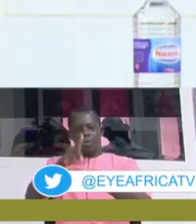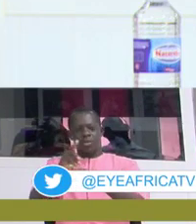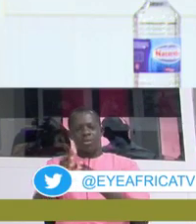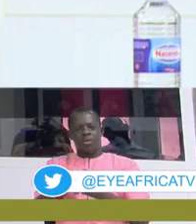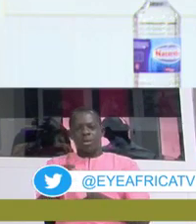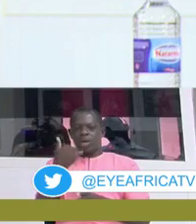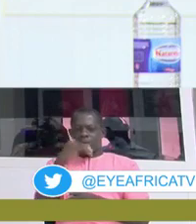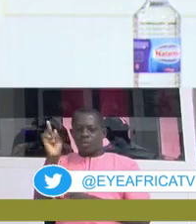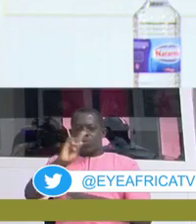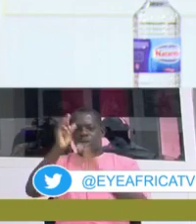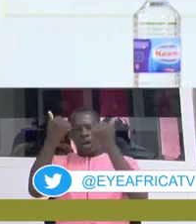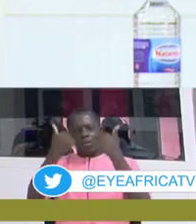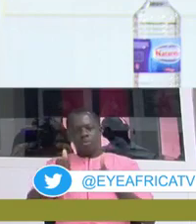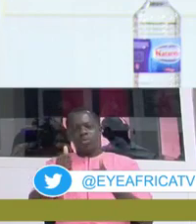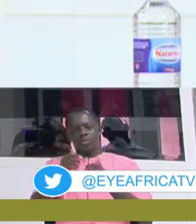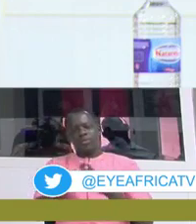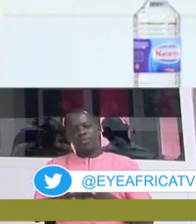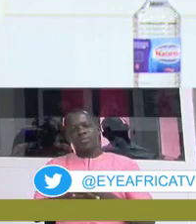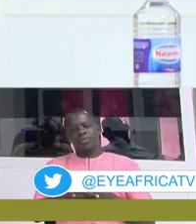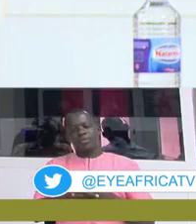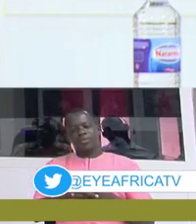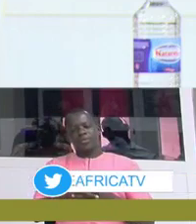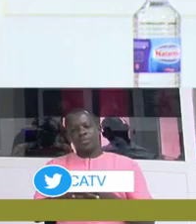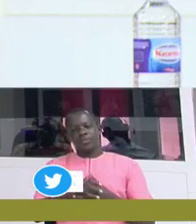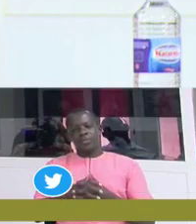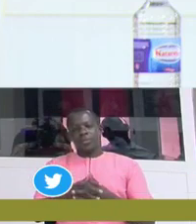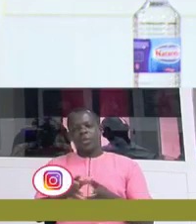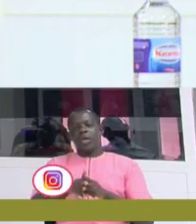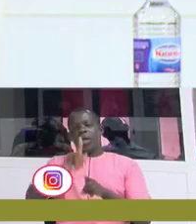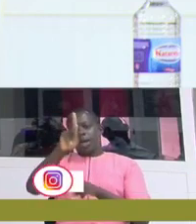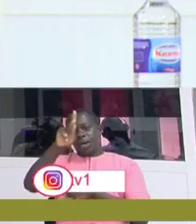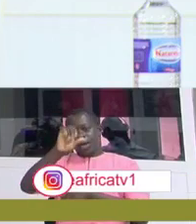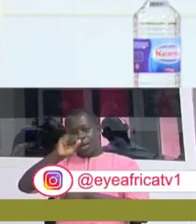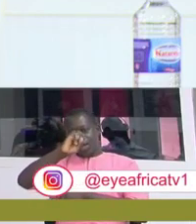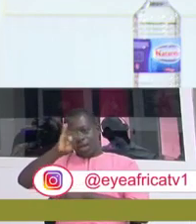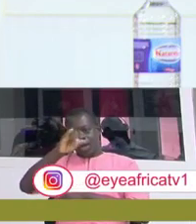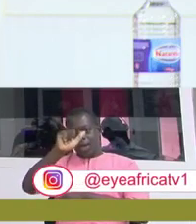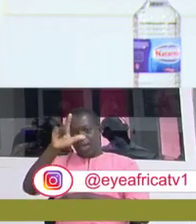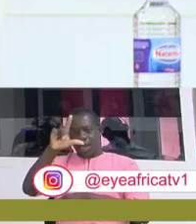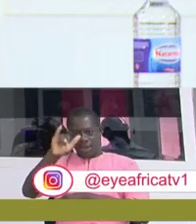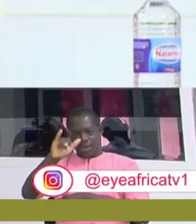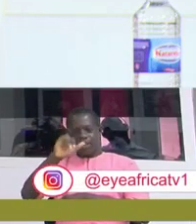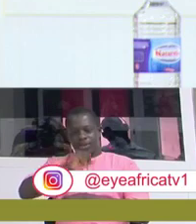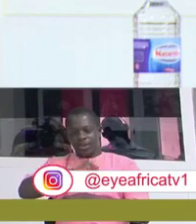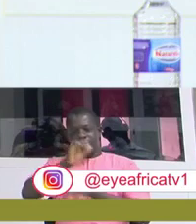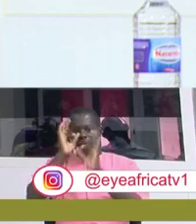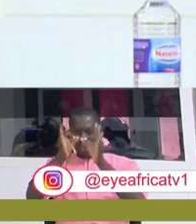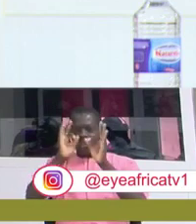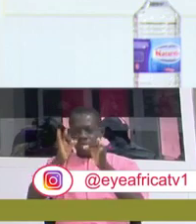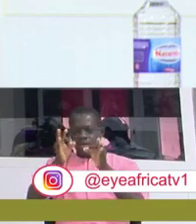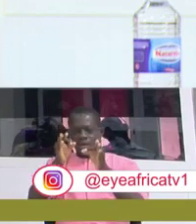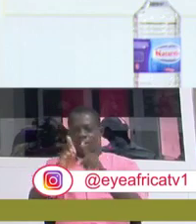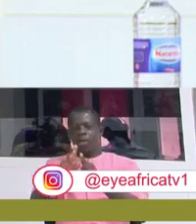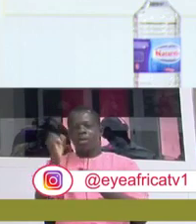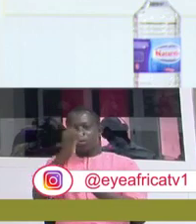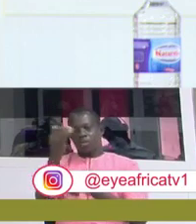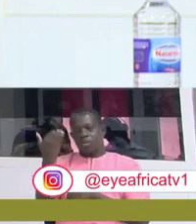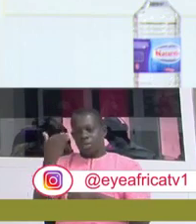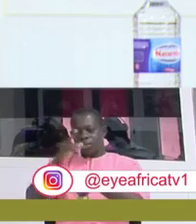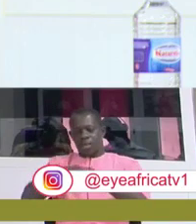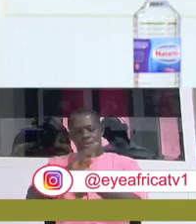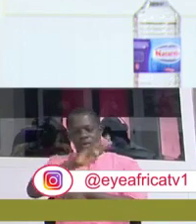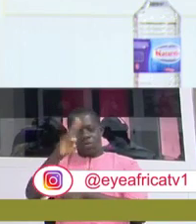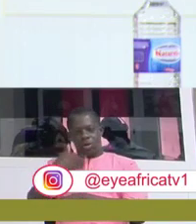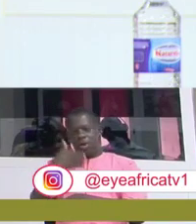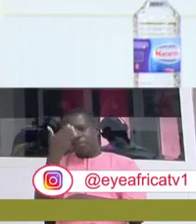munaketa. He said to him, what happened? Kajali leke nyumfonyade. This is what Kajali was telling me. Kosi kutumonta mantaraje. At that time, I wasn't there. Nga